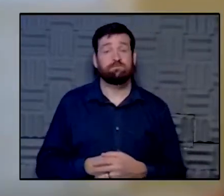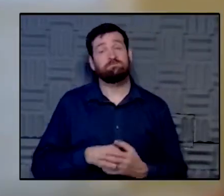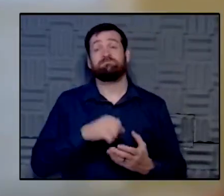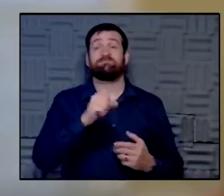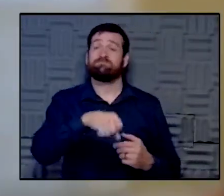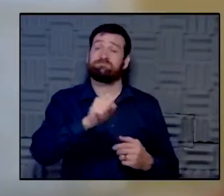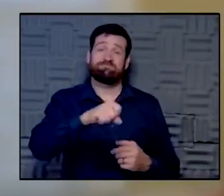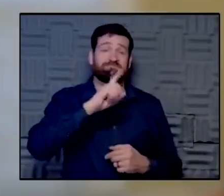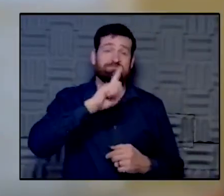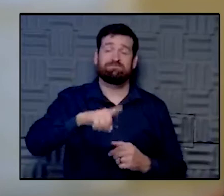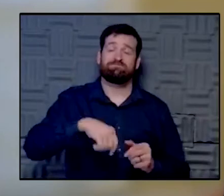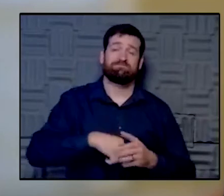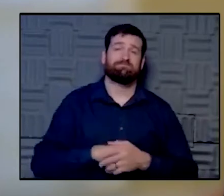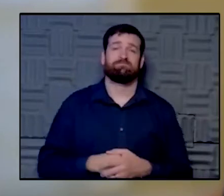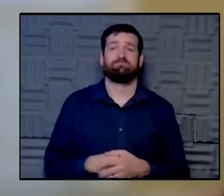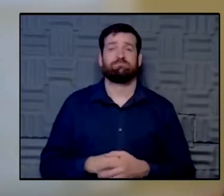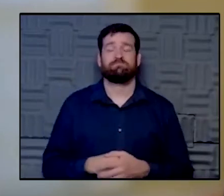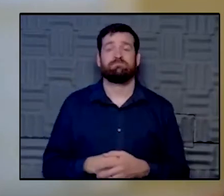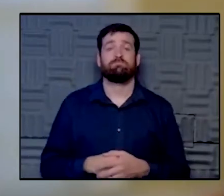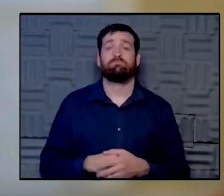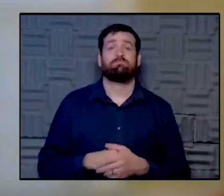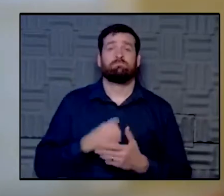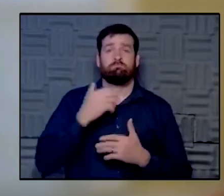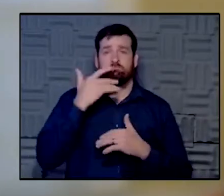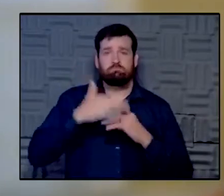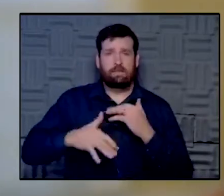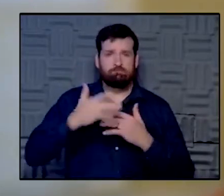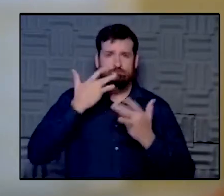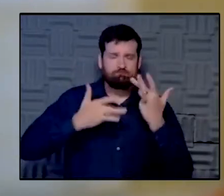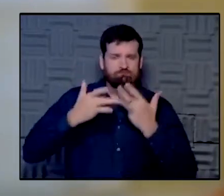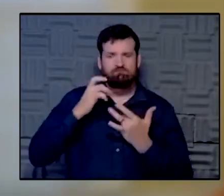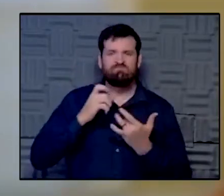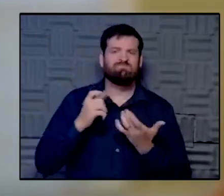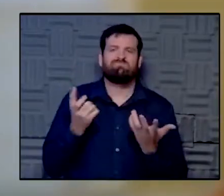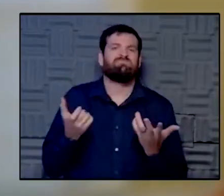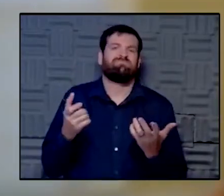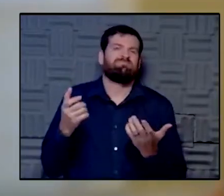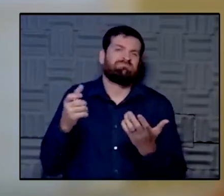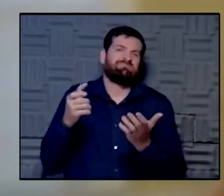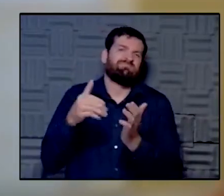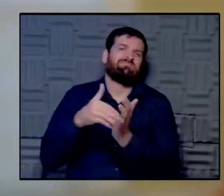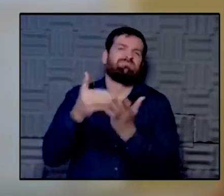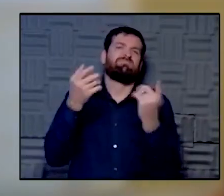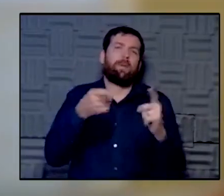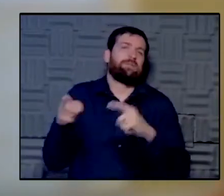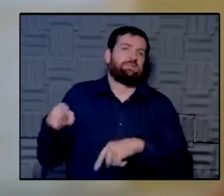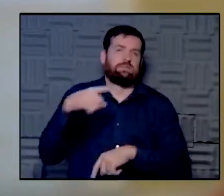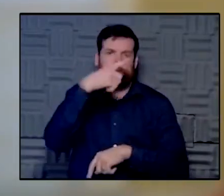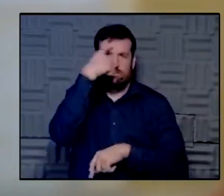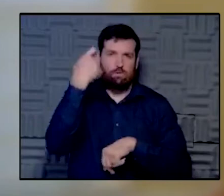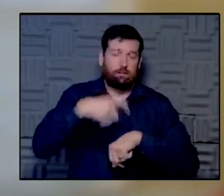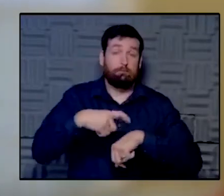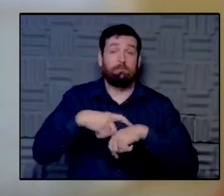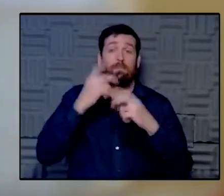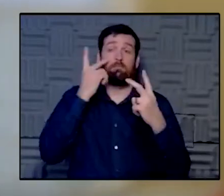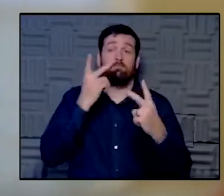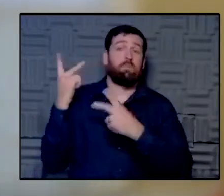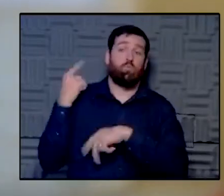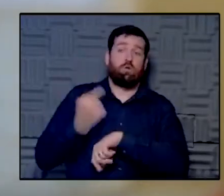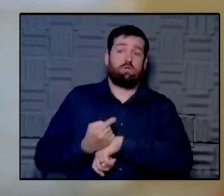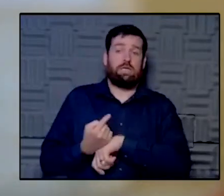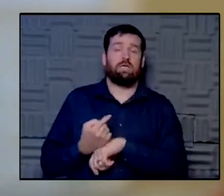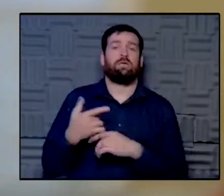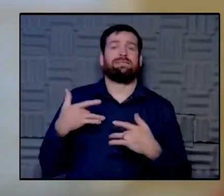Yeah, absolutely. So blood shortages are not uncommon in the summer months. Typically, Memorial Day marks the